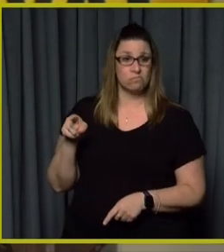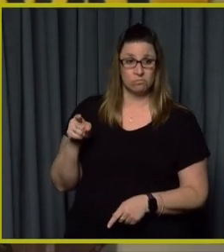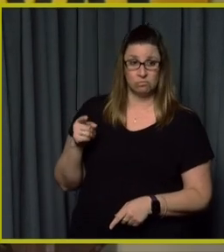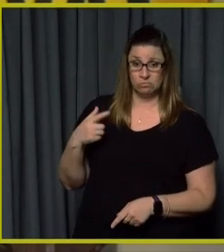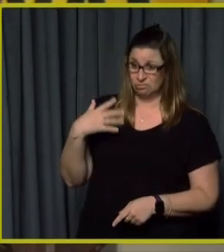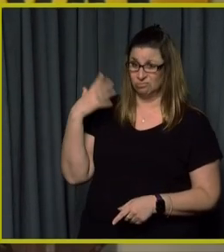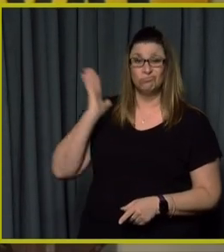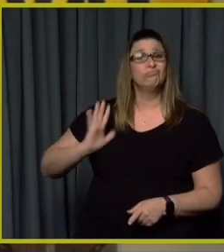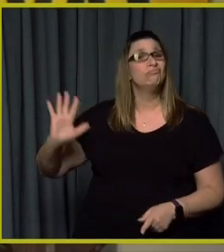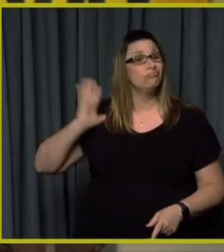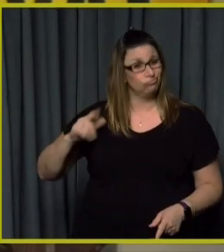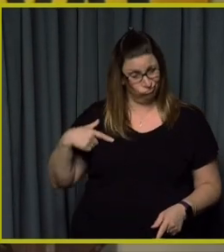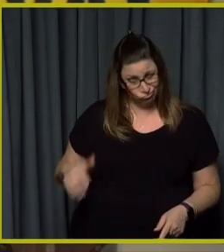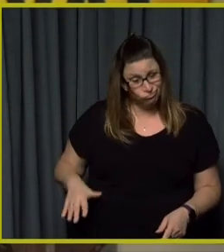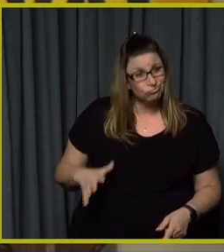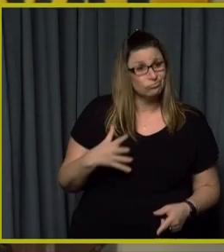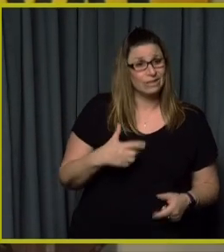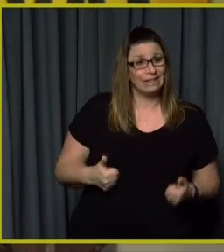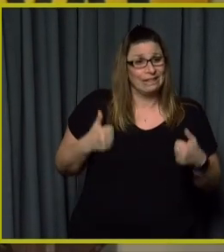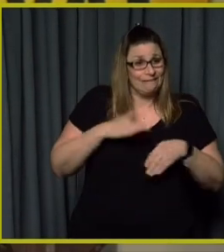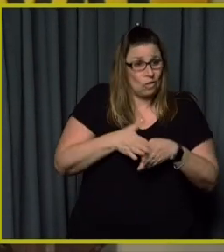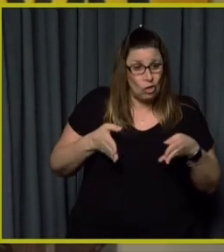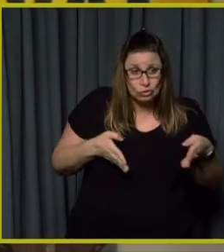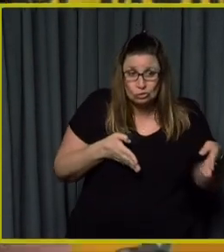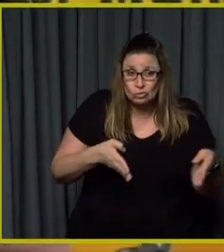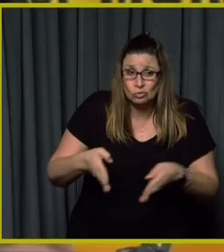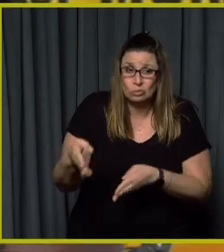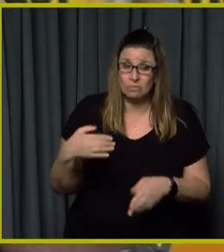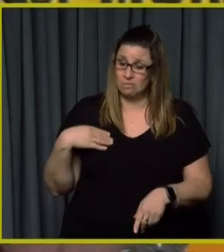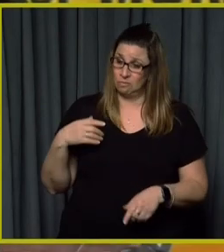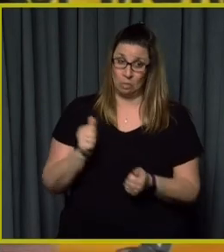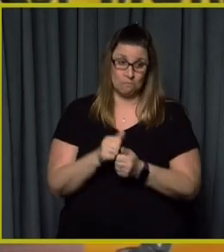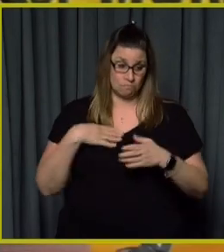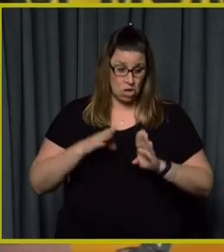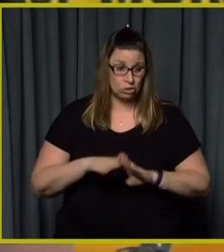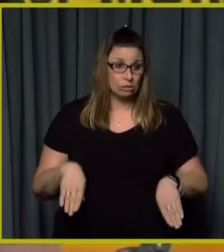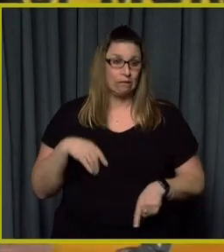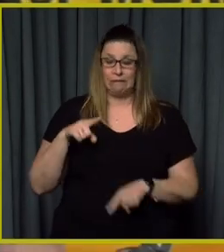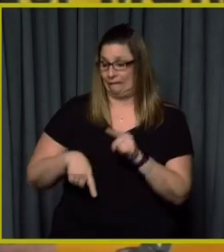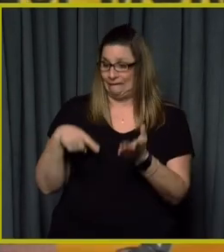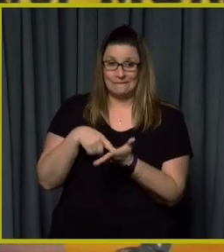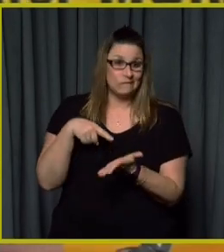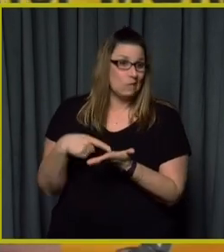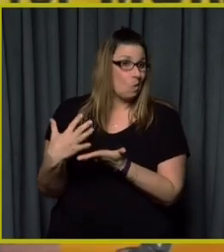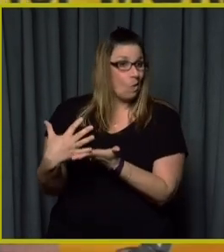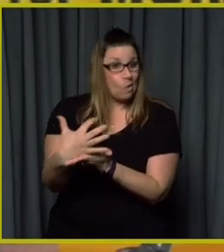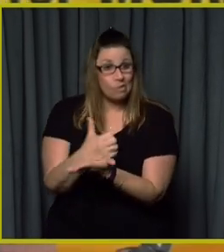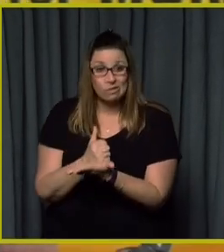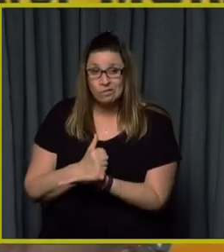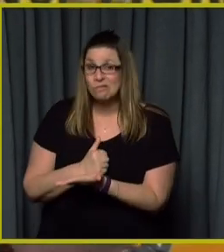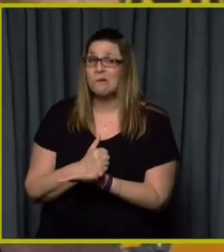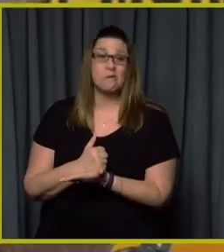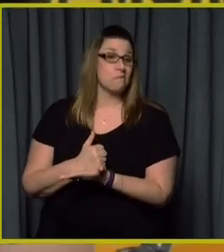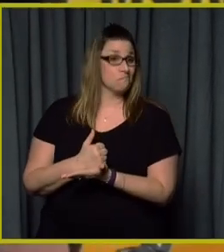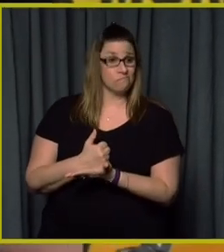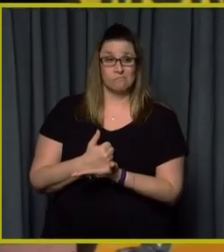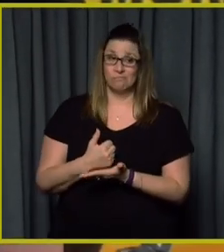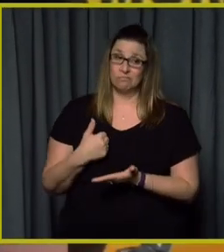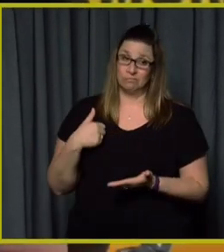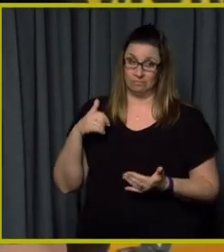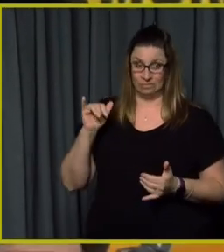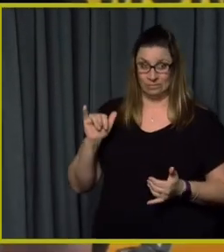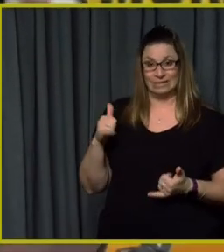with somebody because I could not afford to rent in my own apartment. But thanks to low-income housing, I do now. And my life's getting a lot